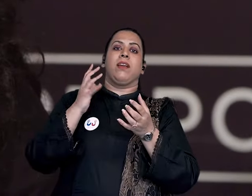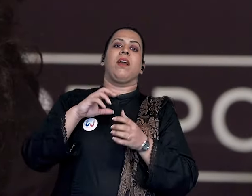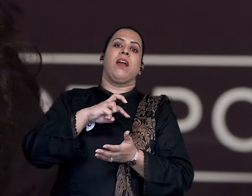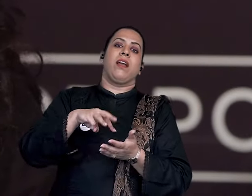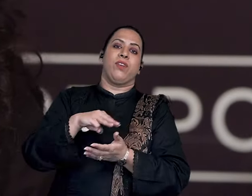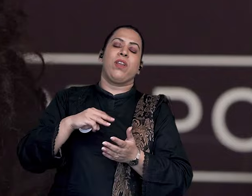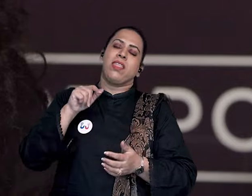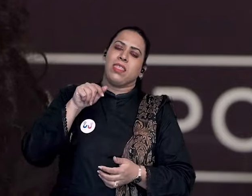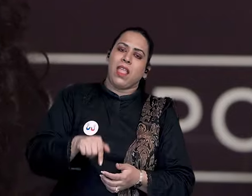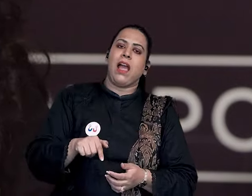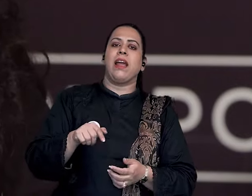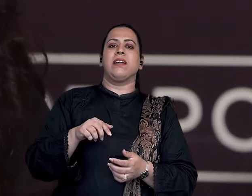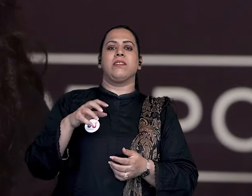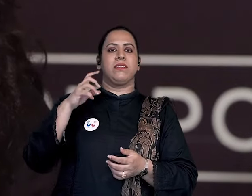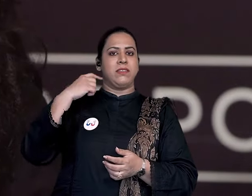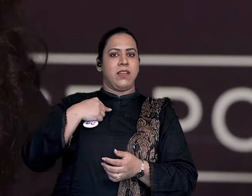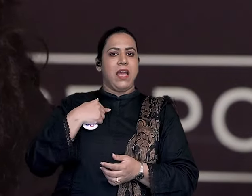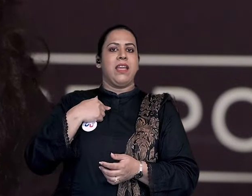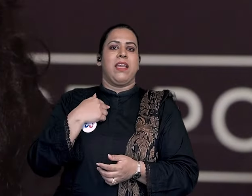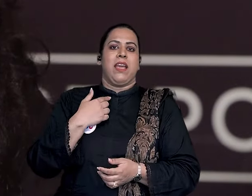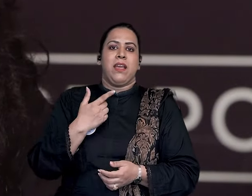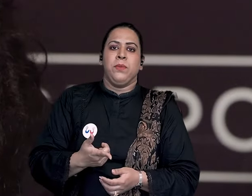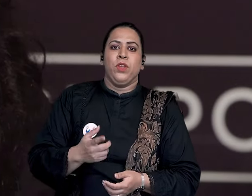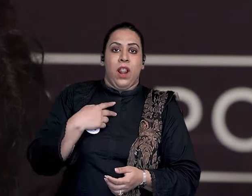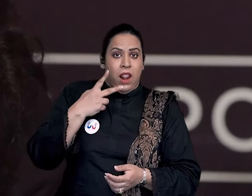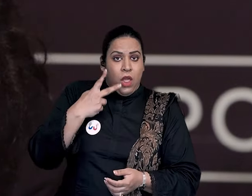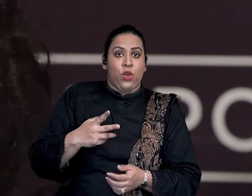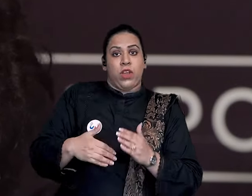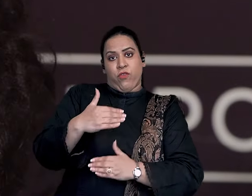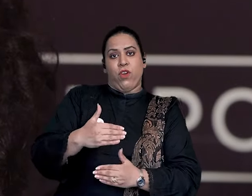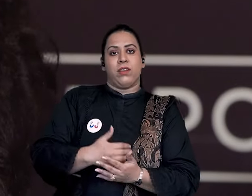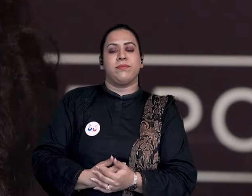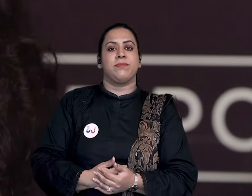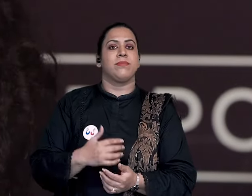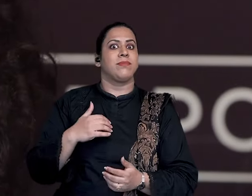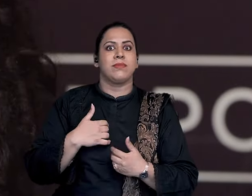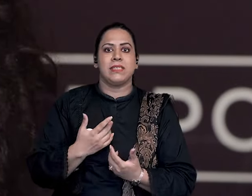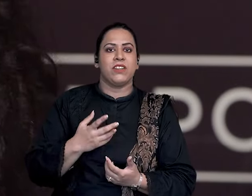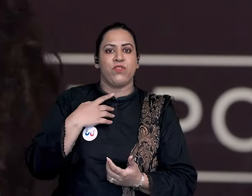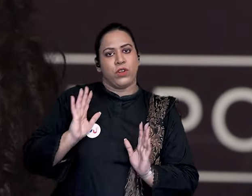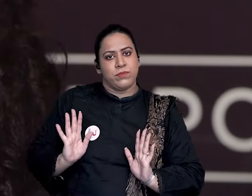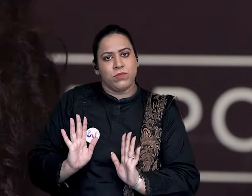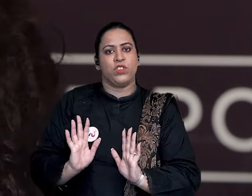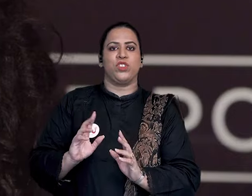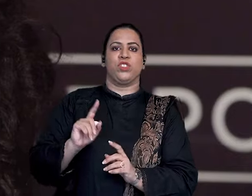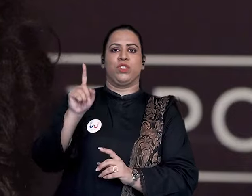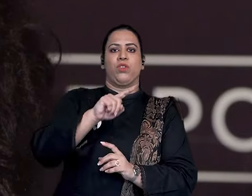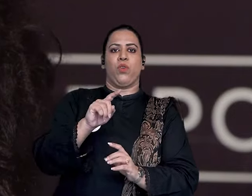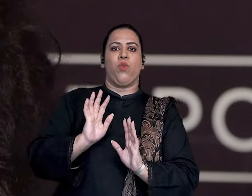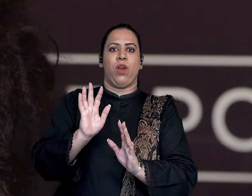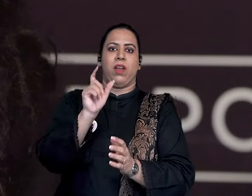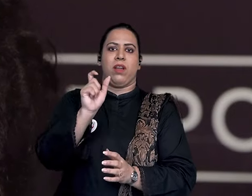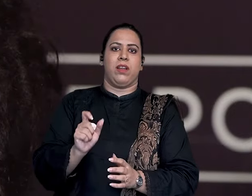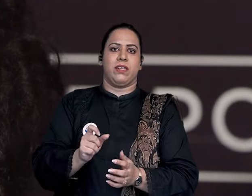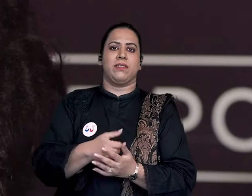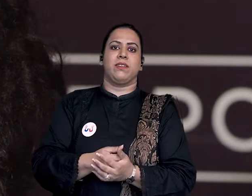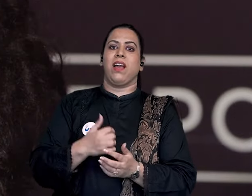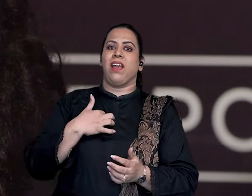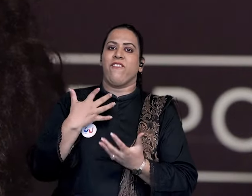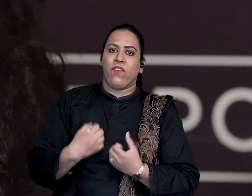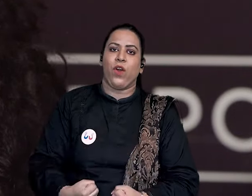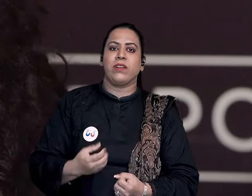all actuality, is an educational academic film. The documentary film will be screened all around Pakistan.